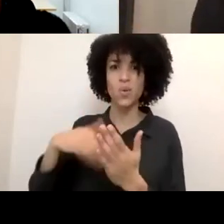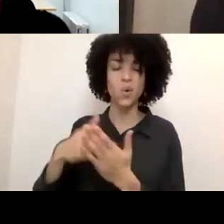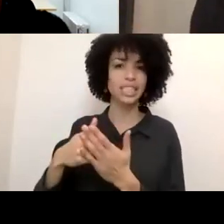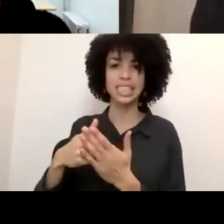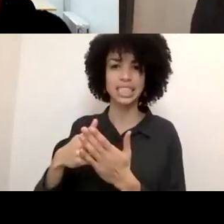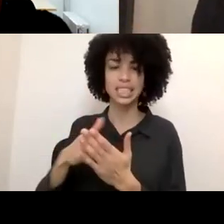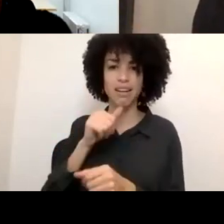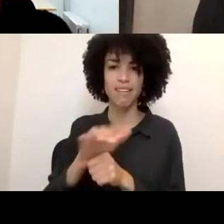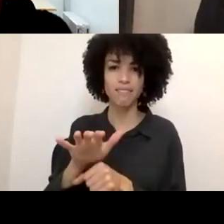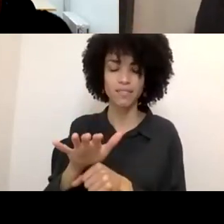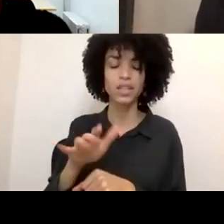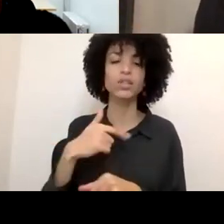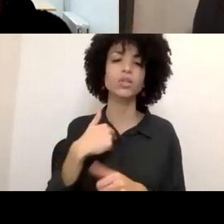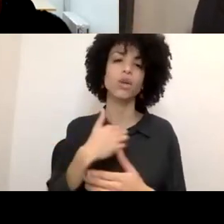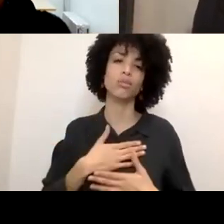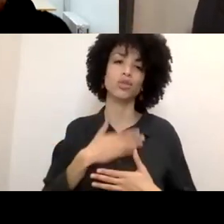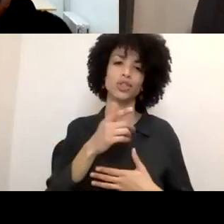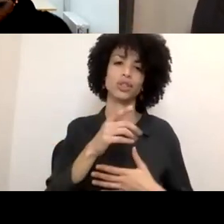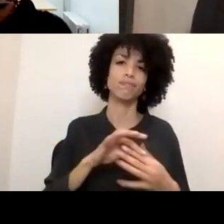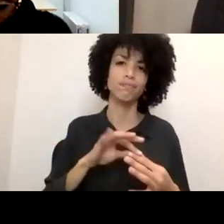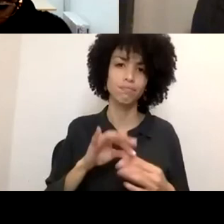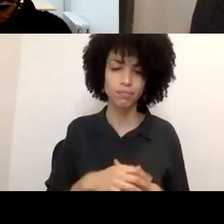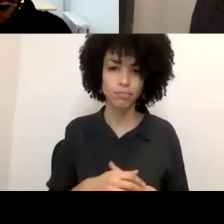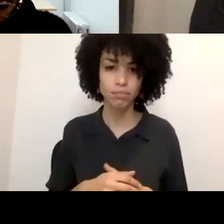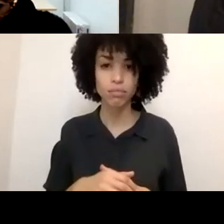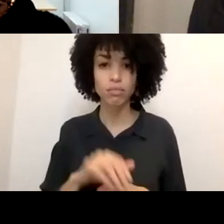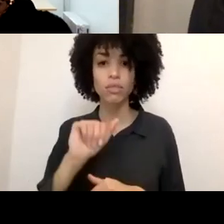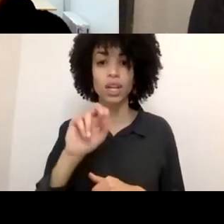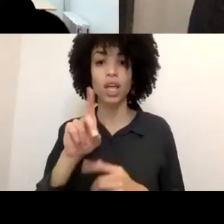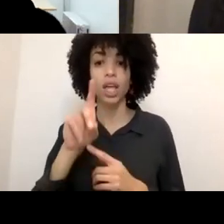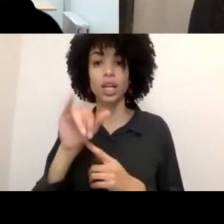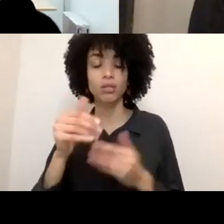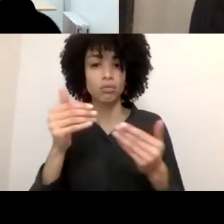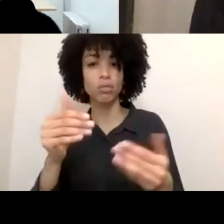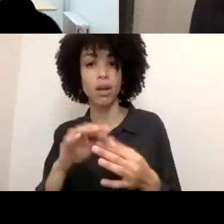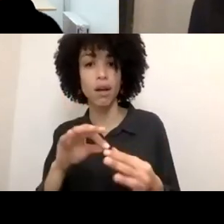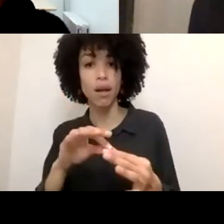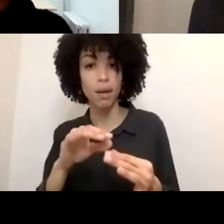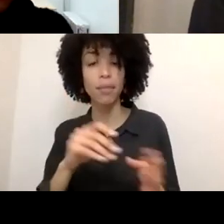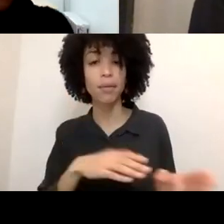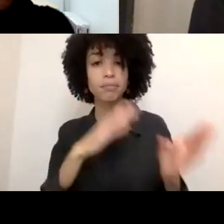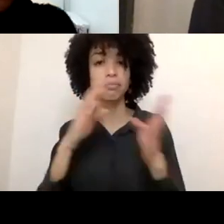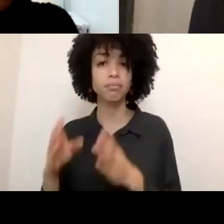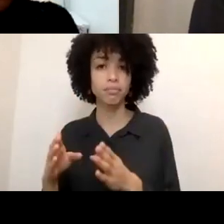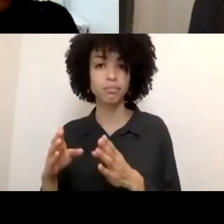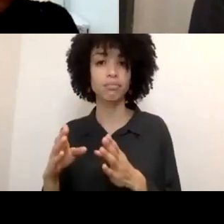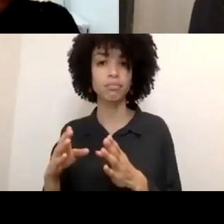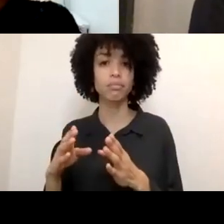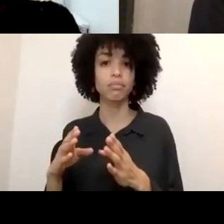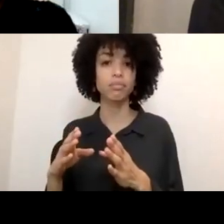So I just appreciate that. Andy, go ahead and make your comment, and then we'll move into a mode